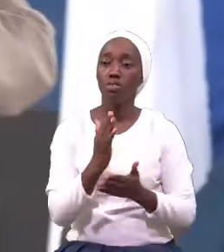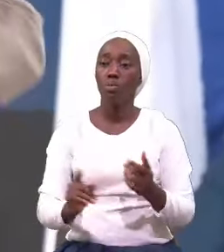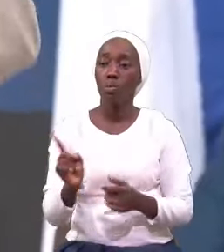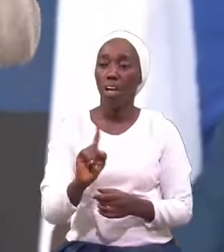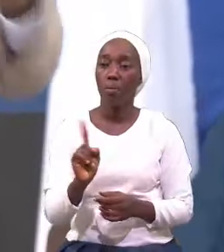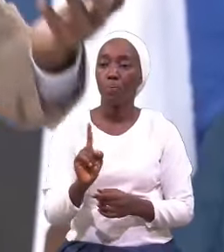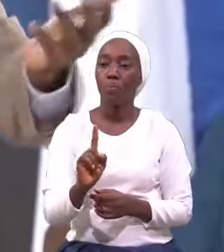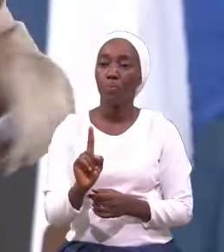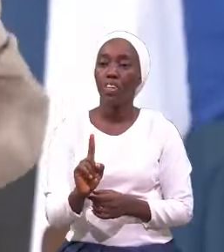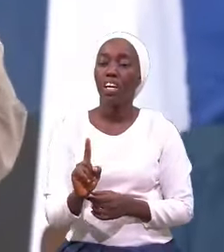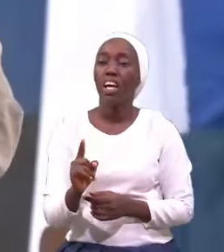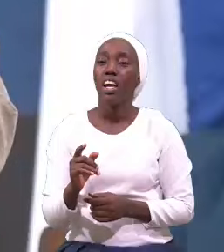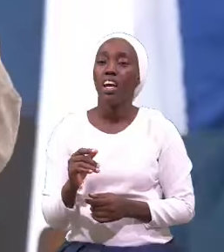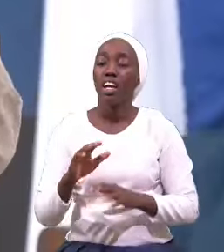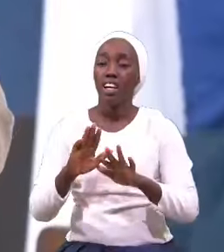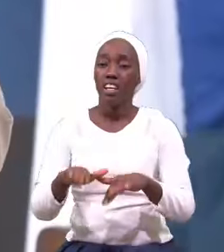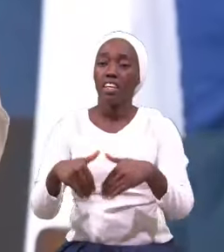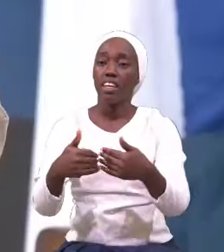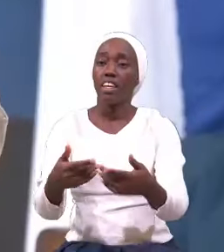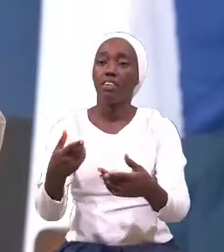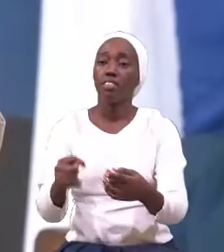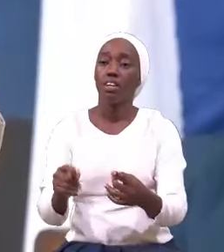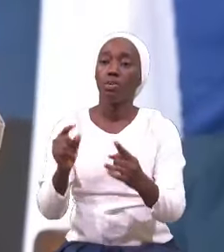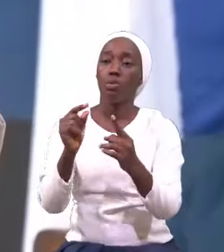And I gave the word of God to the people.